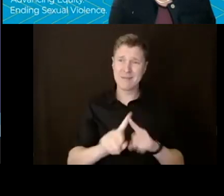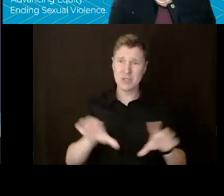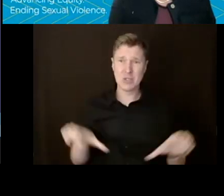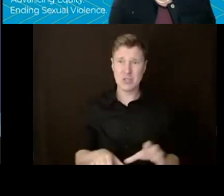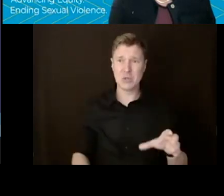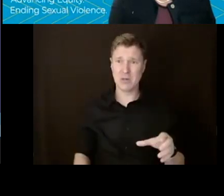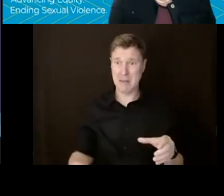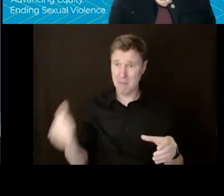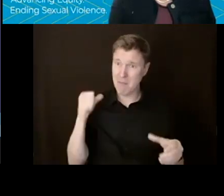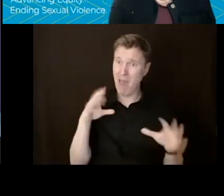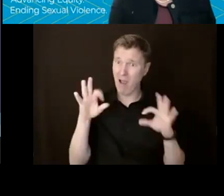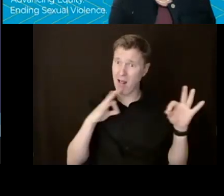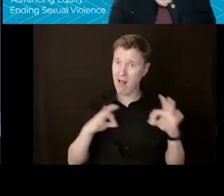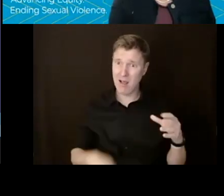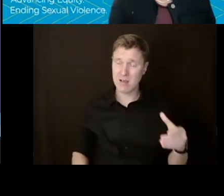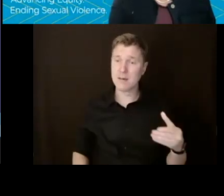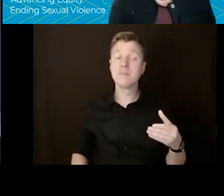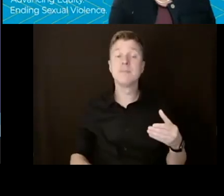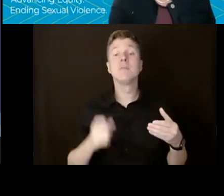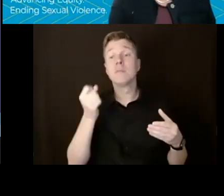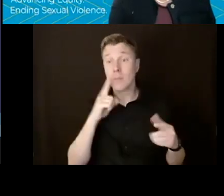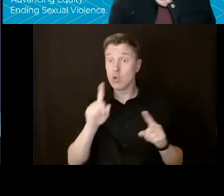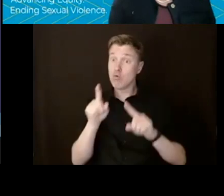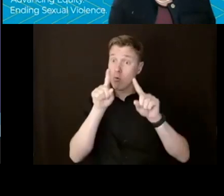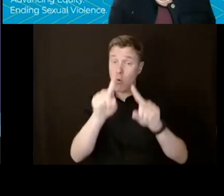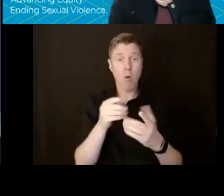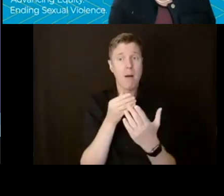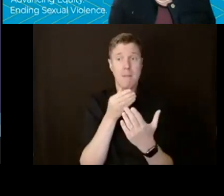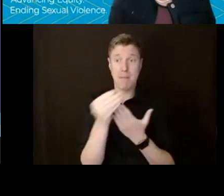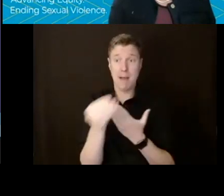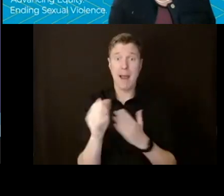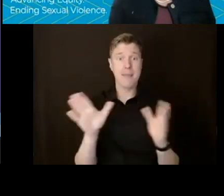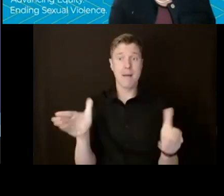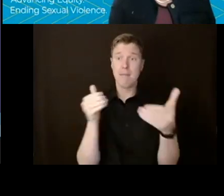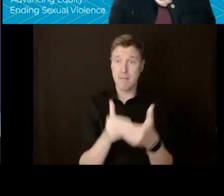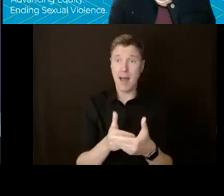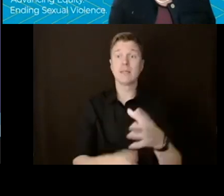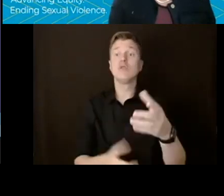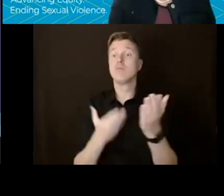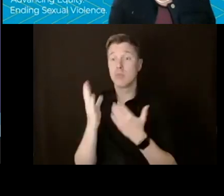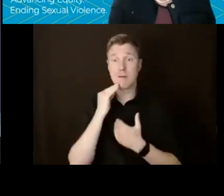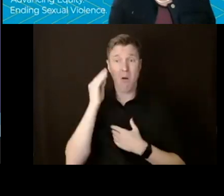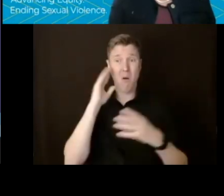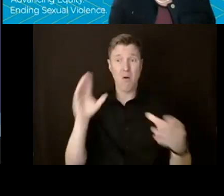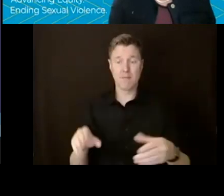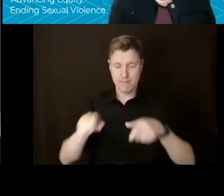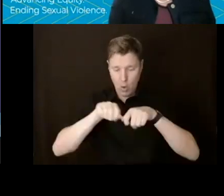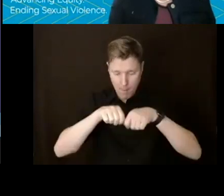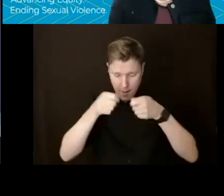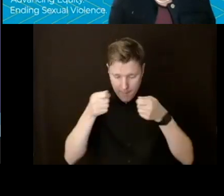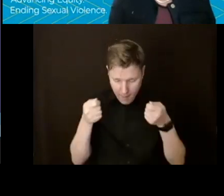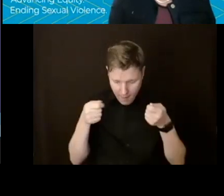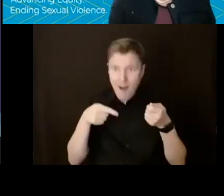you go and you buy that box of brownies and you take it home and you open it up, do you have the ooey